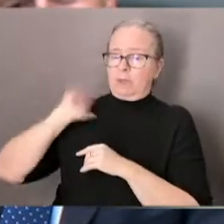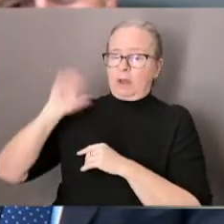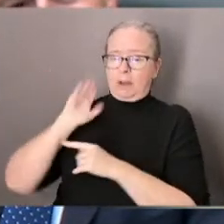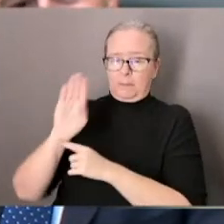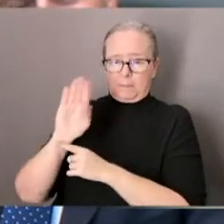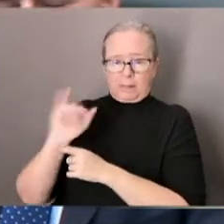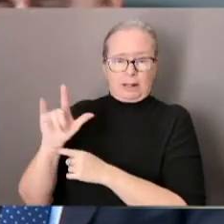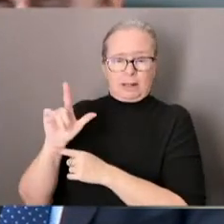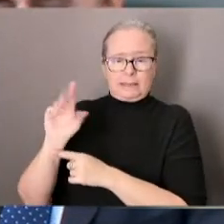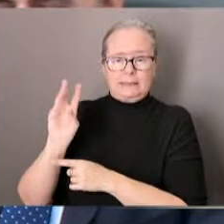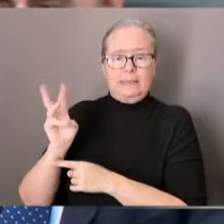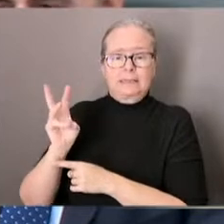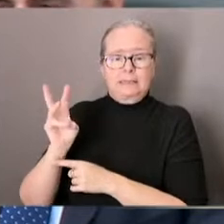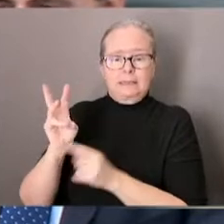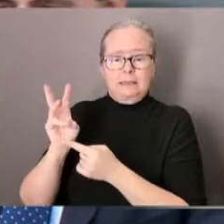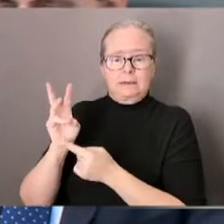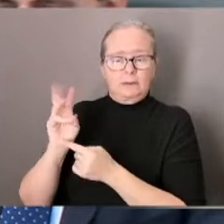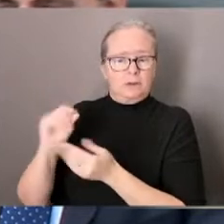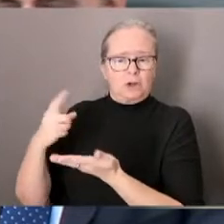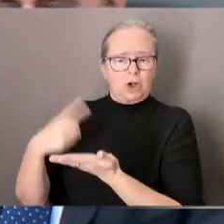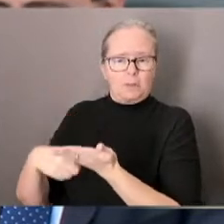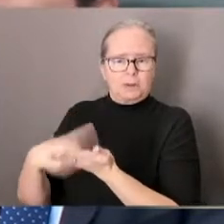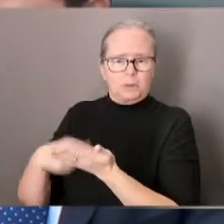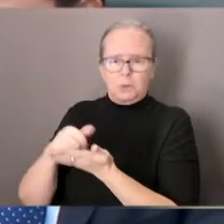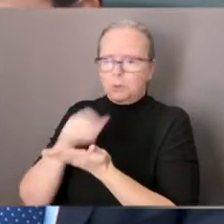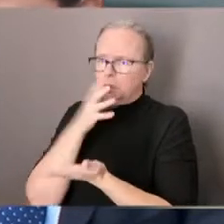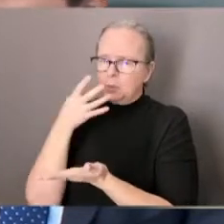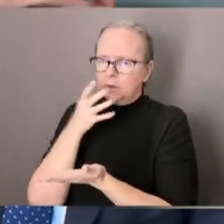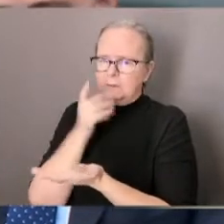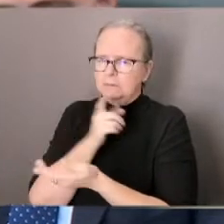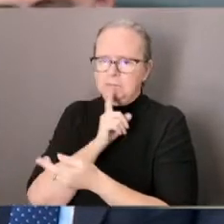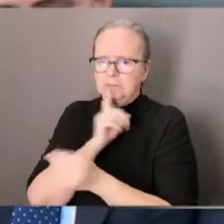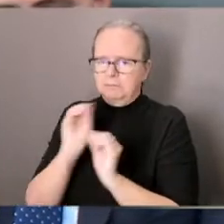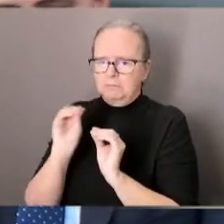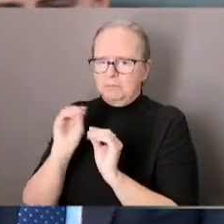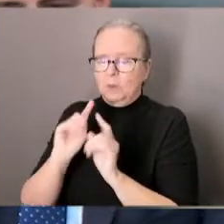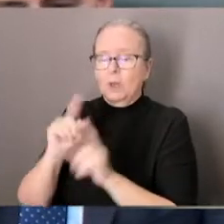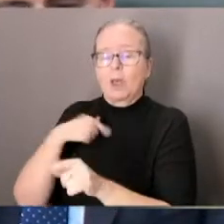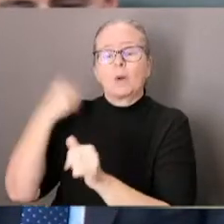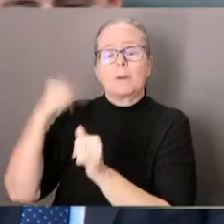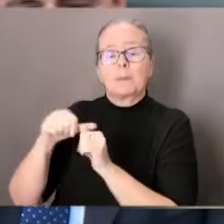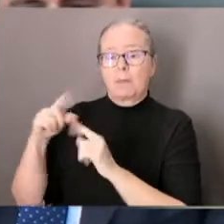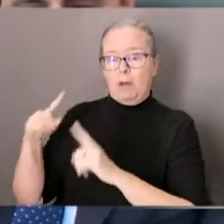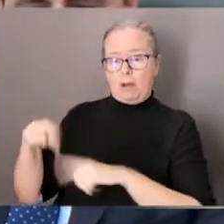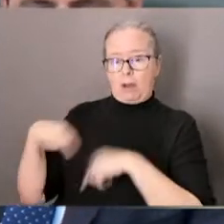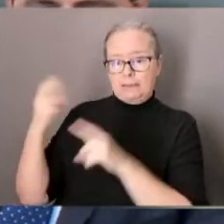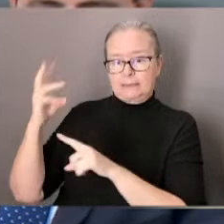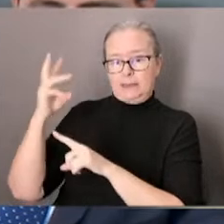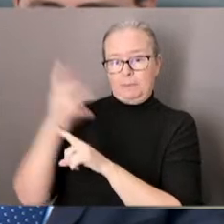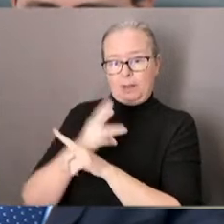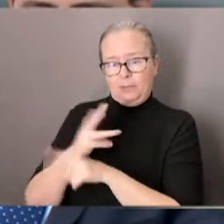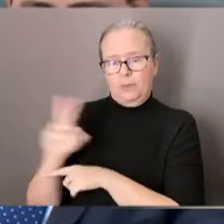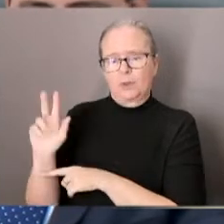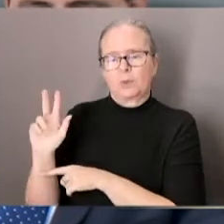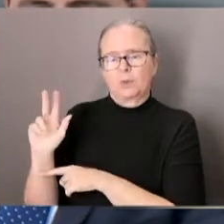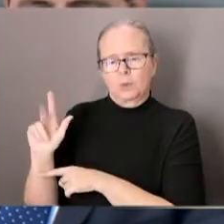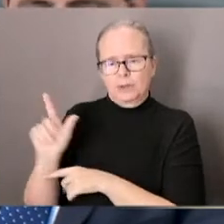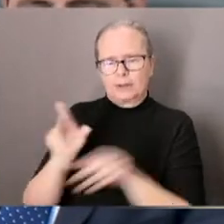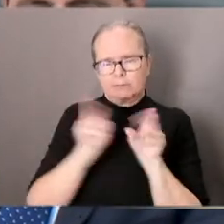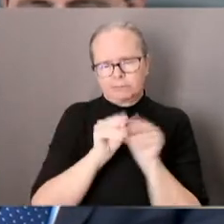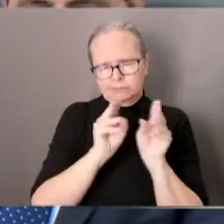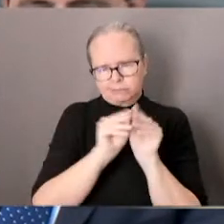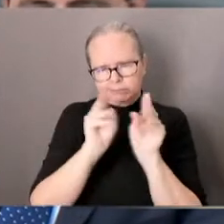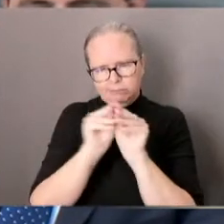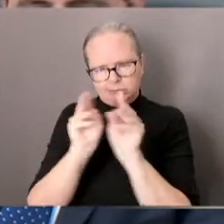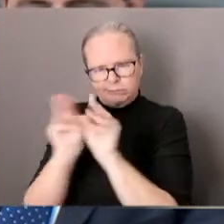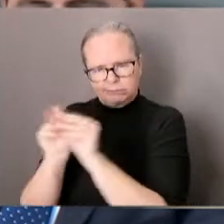we had 23 virtual engagement sessions with over 370 rural albertans businesses and communities collected over 3